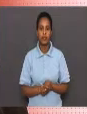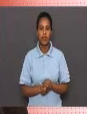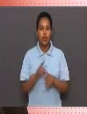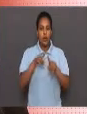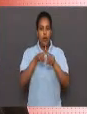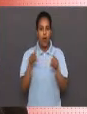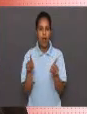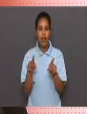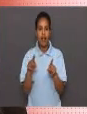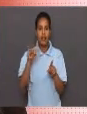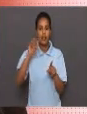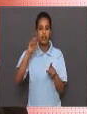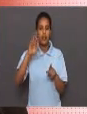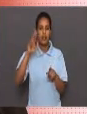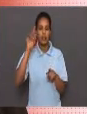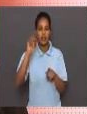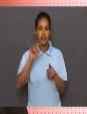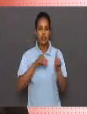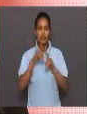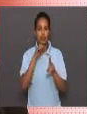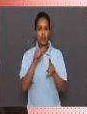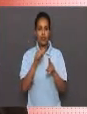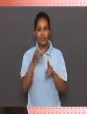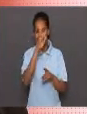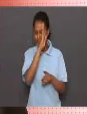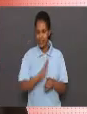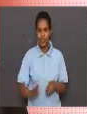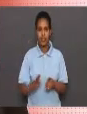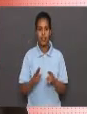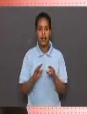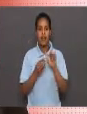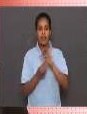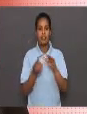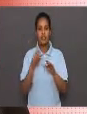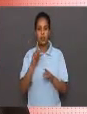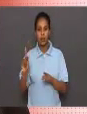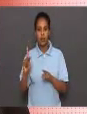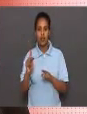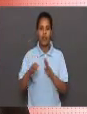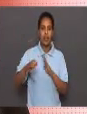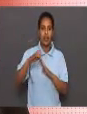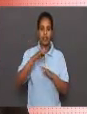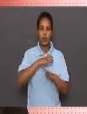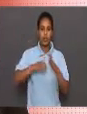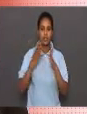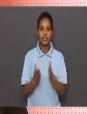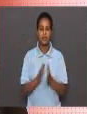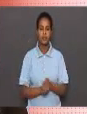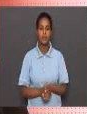While inert electrodes do nothing to affect the product of